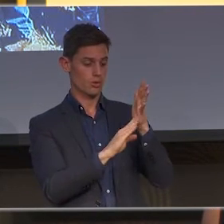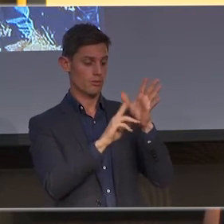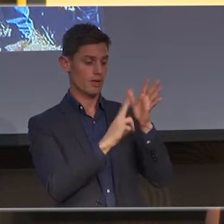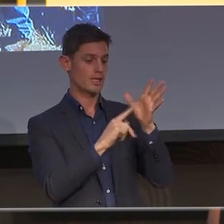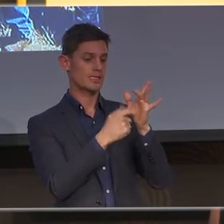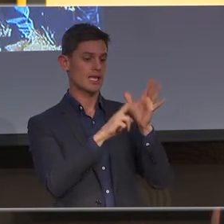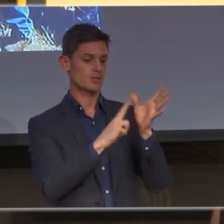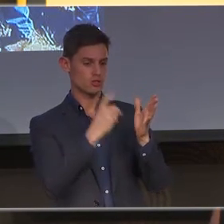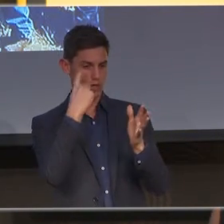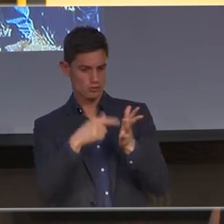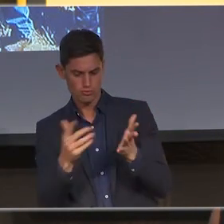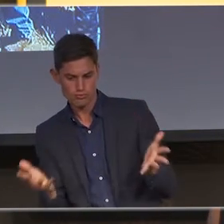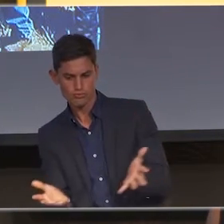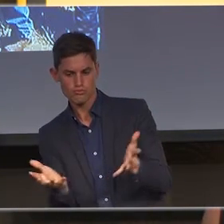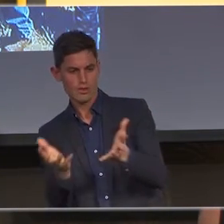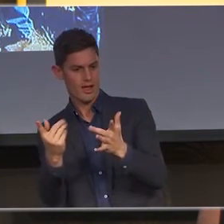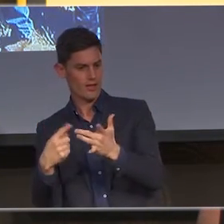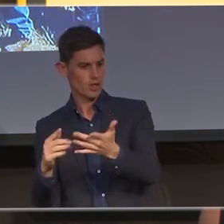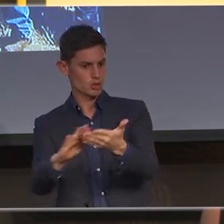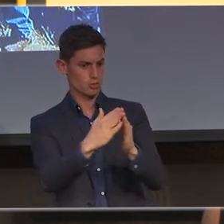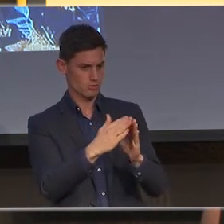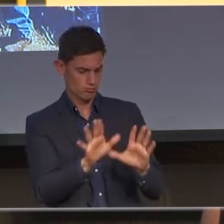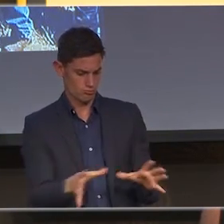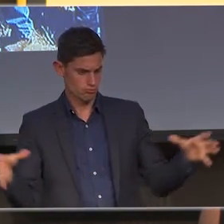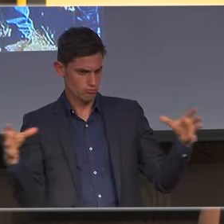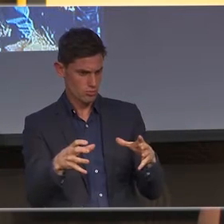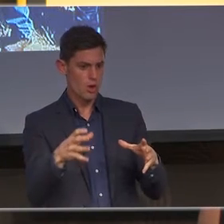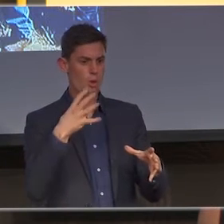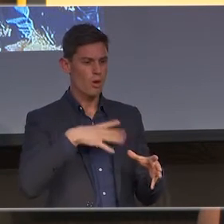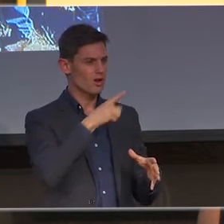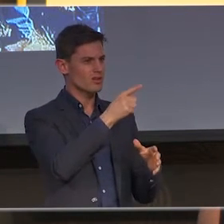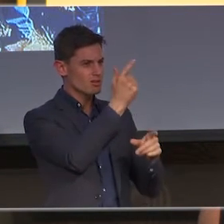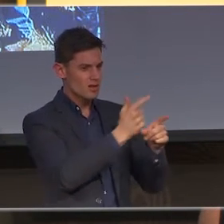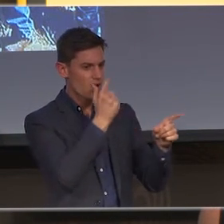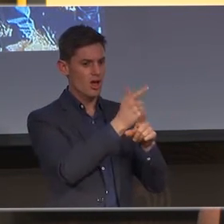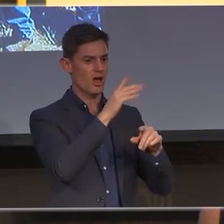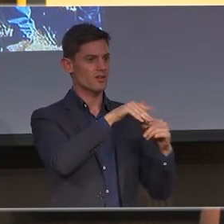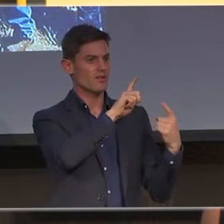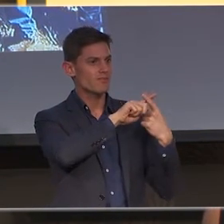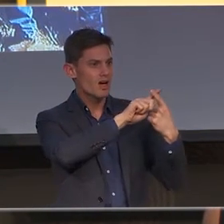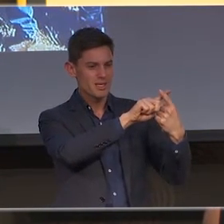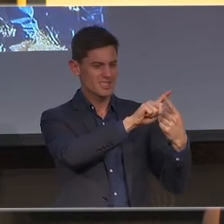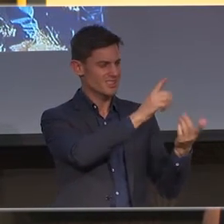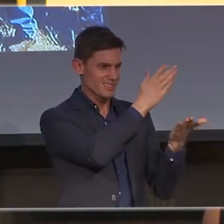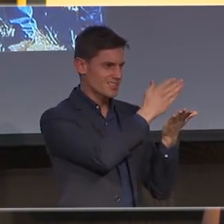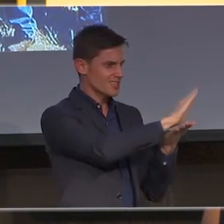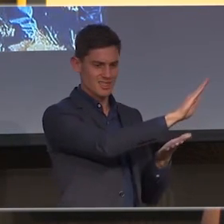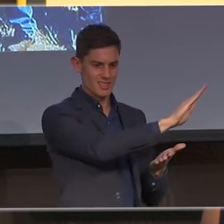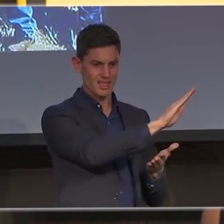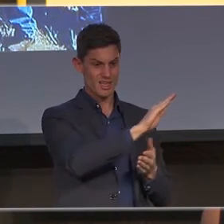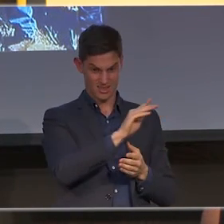drive alongside the communities. It is our plan to get rid of the rhetoric around viability by replacing the